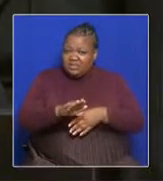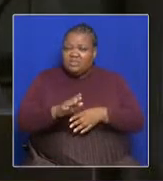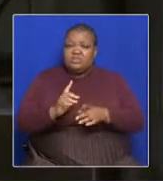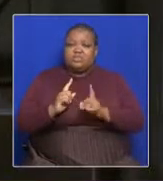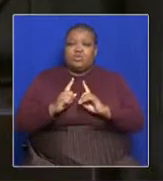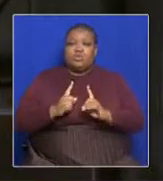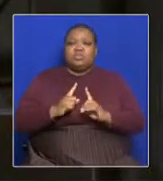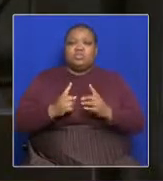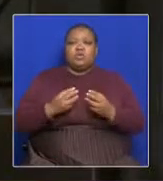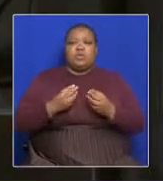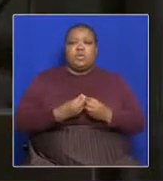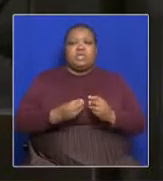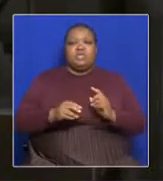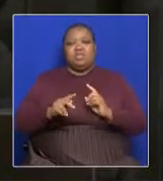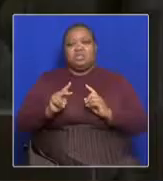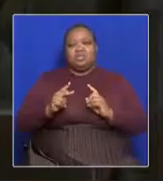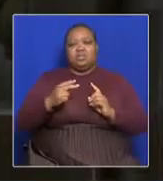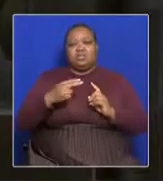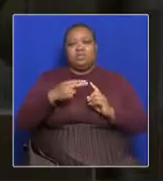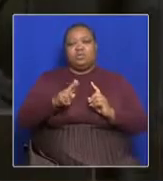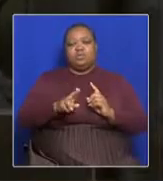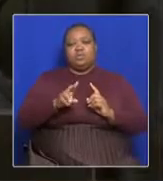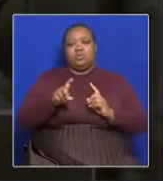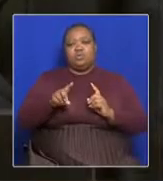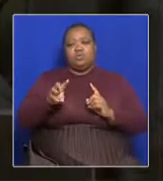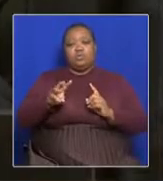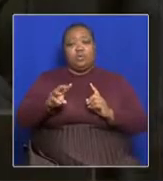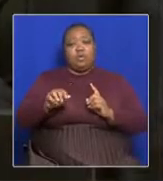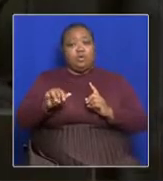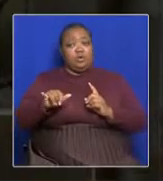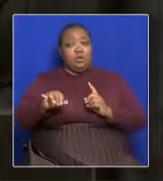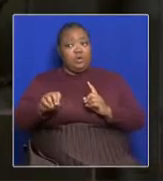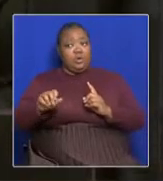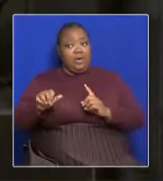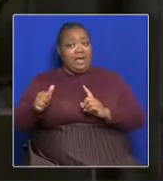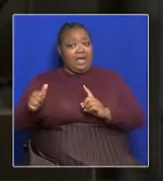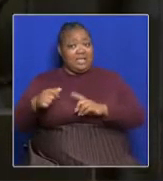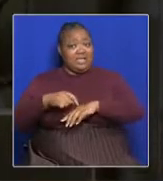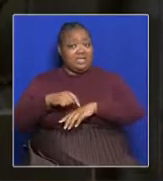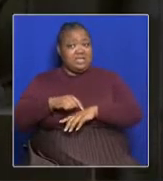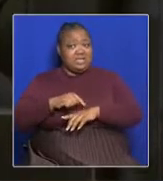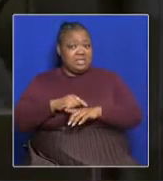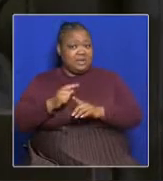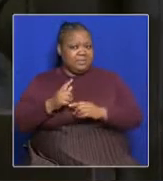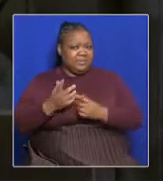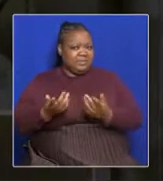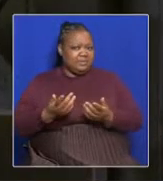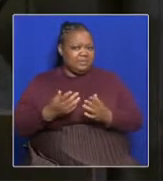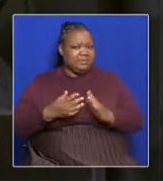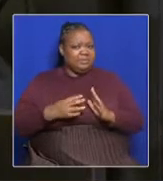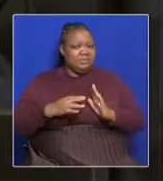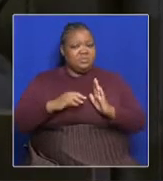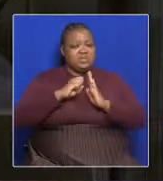have been on other occasions. You haven't, at least I don't remember reading your statement, coming upon